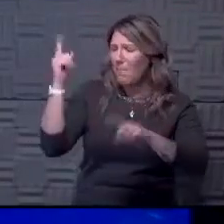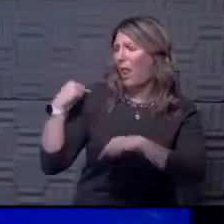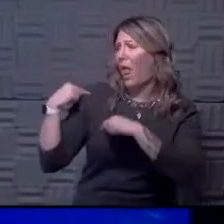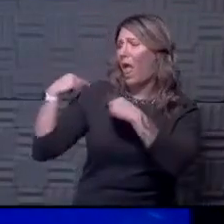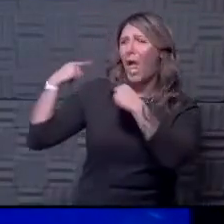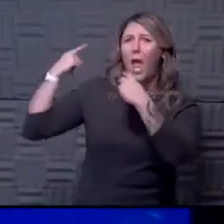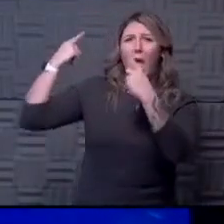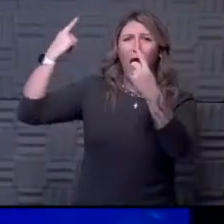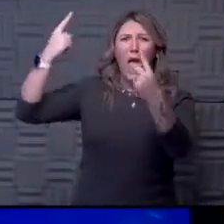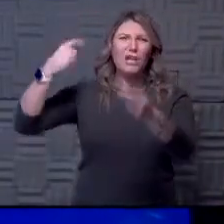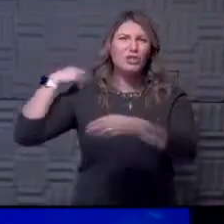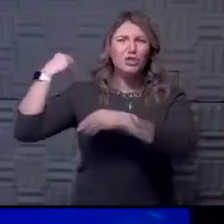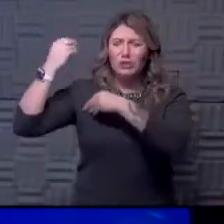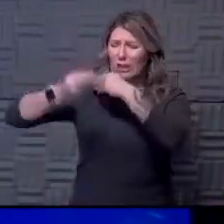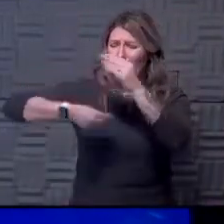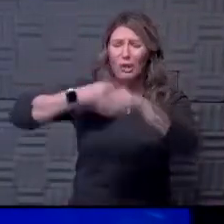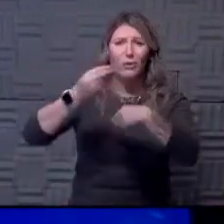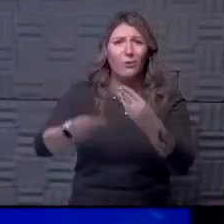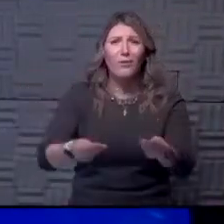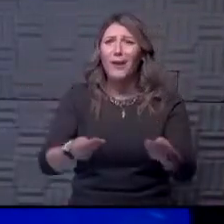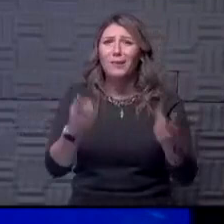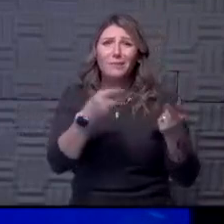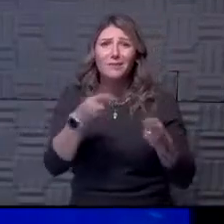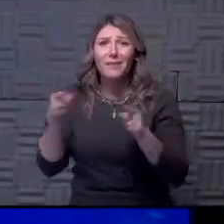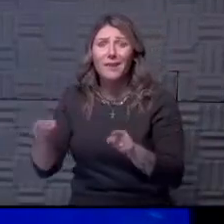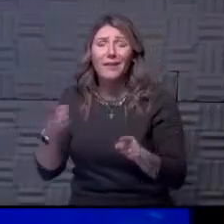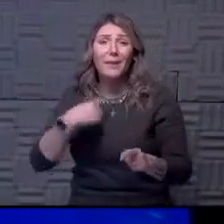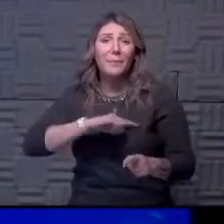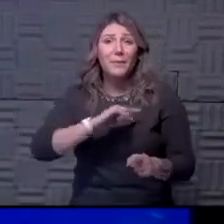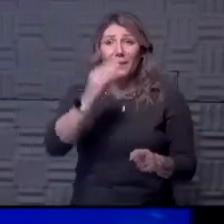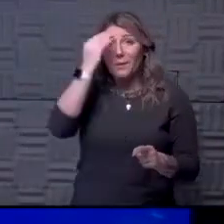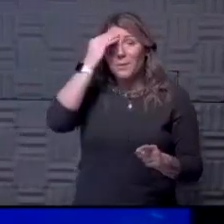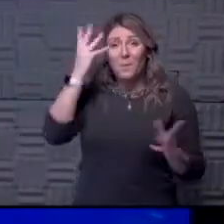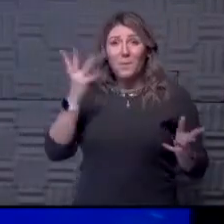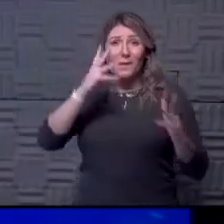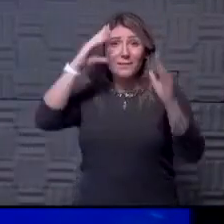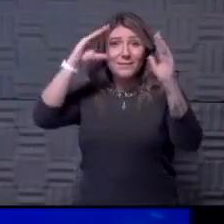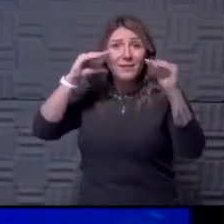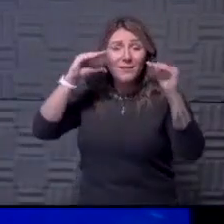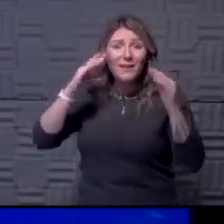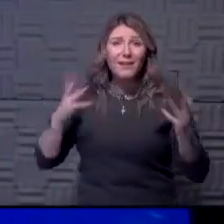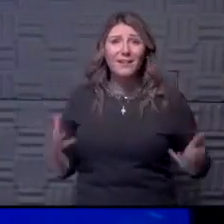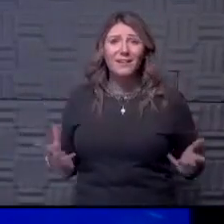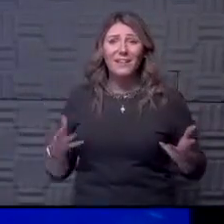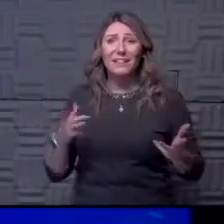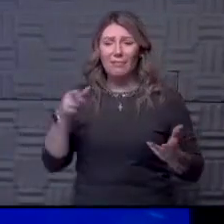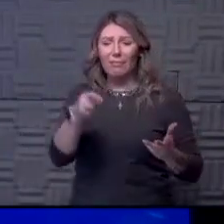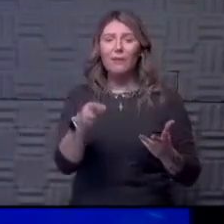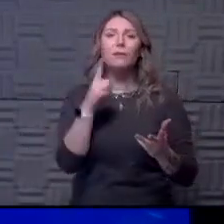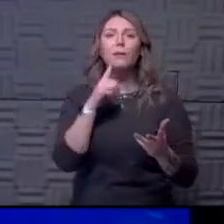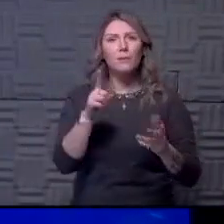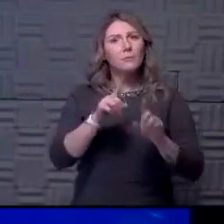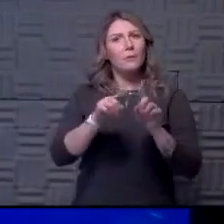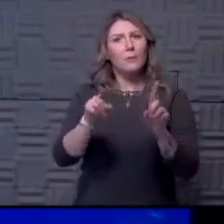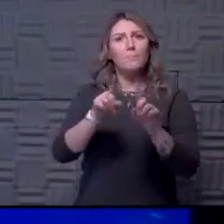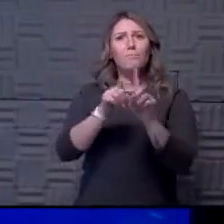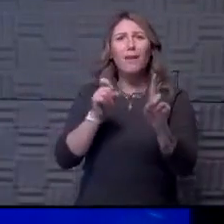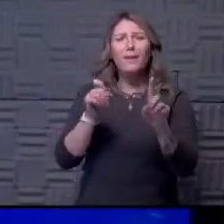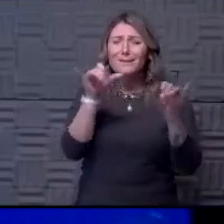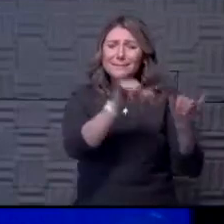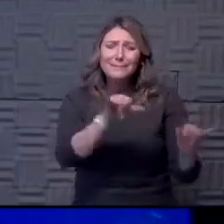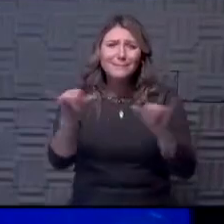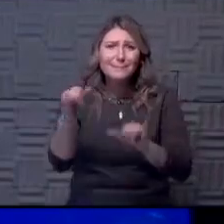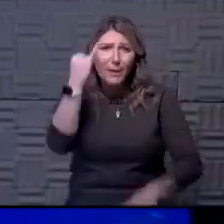and generations. So we know what to expect. This is a spin, but on the same